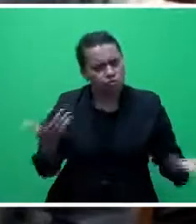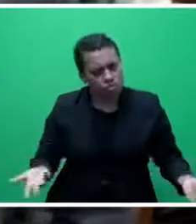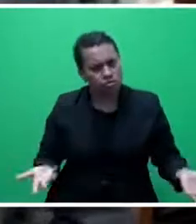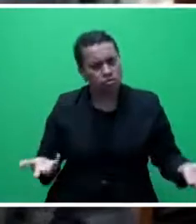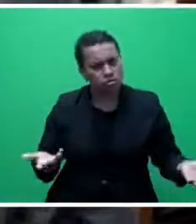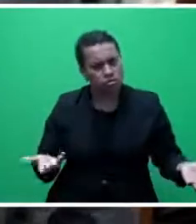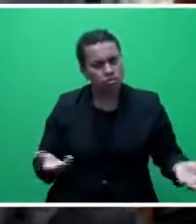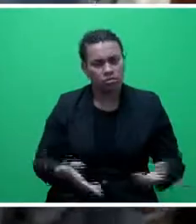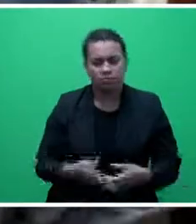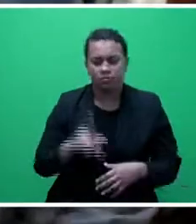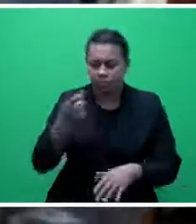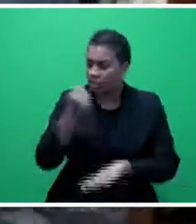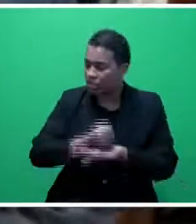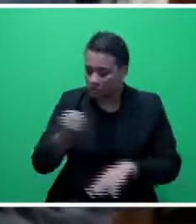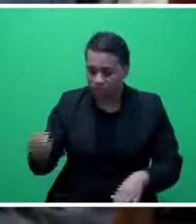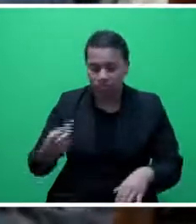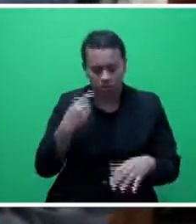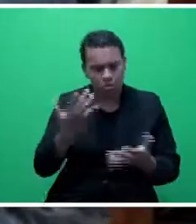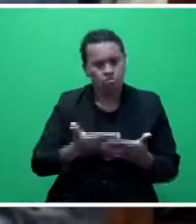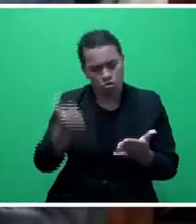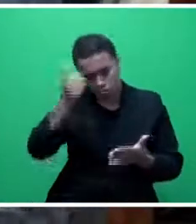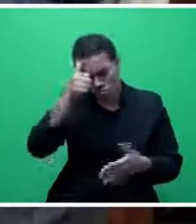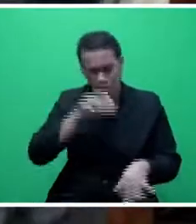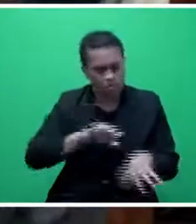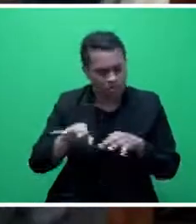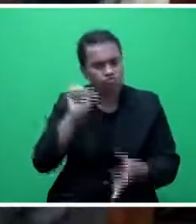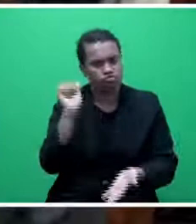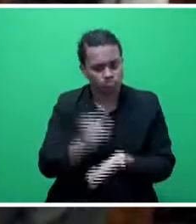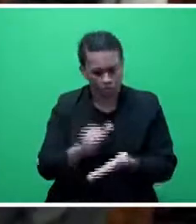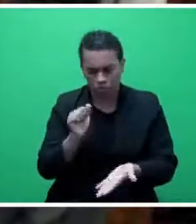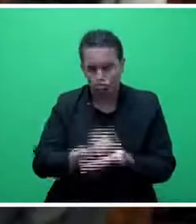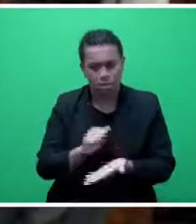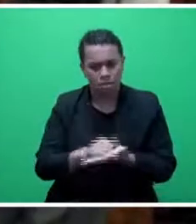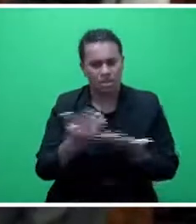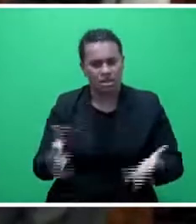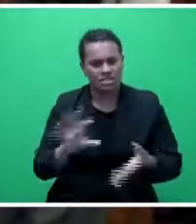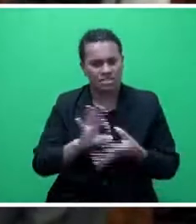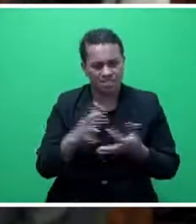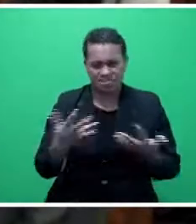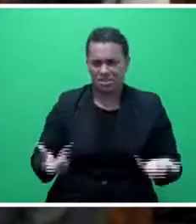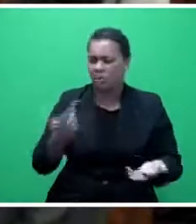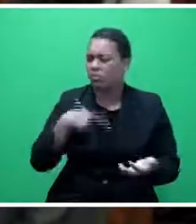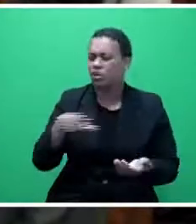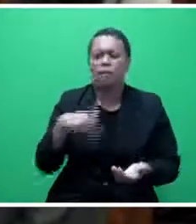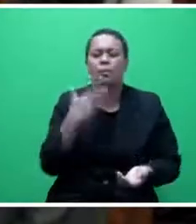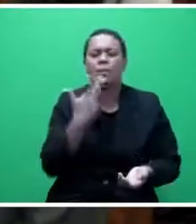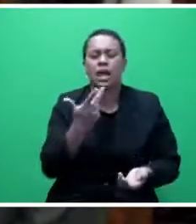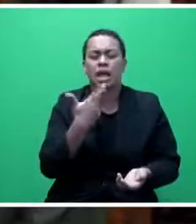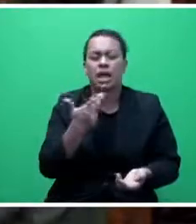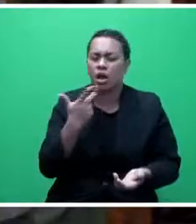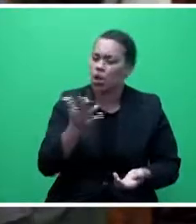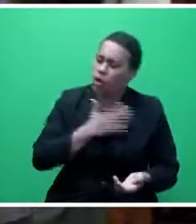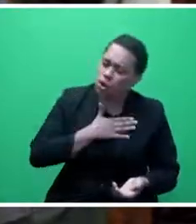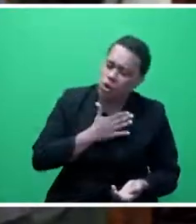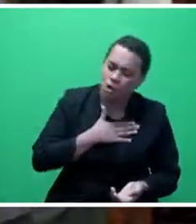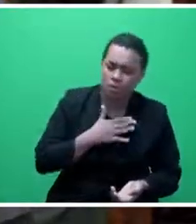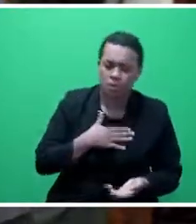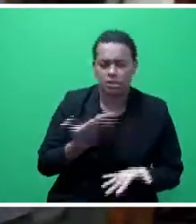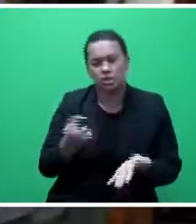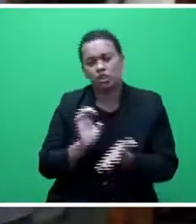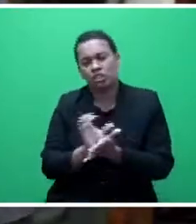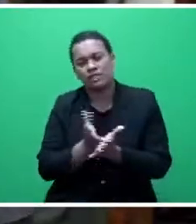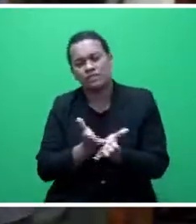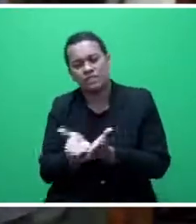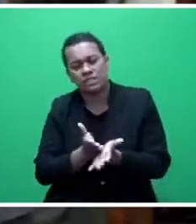done it at the right time, Mr. Speaker, sir. You know, please don't feign, sympathy for municipal servants when you said let's pay